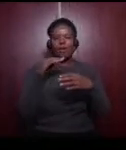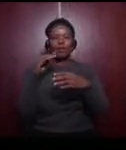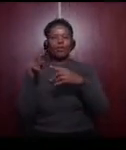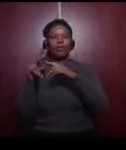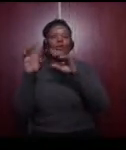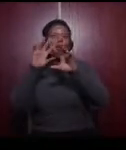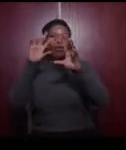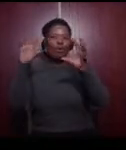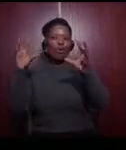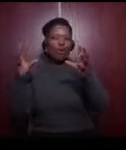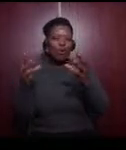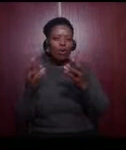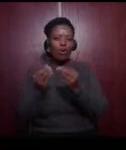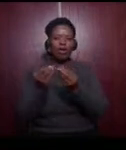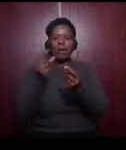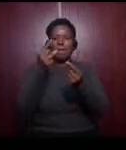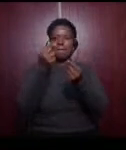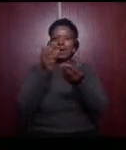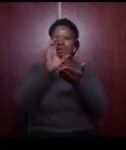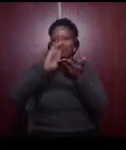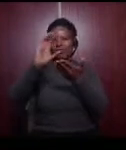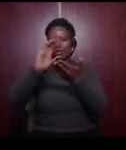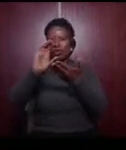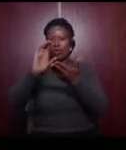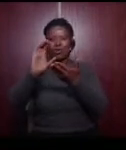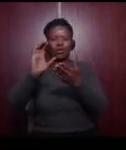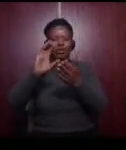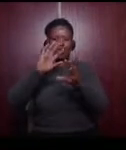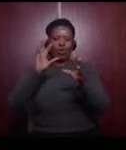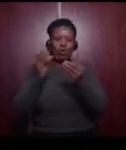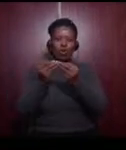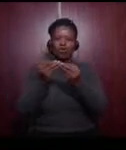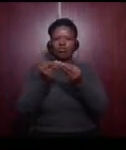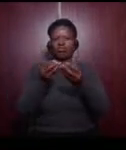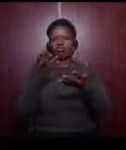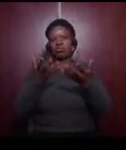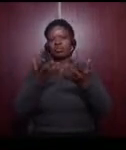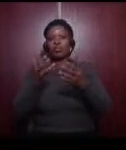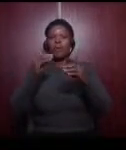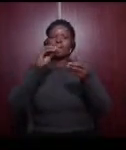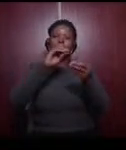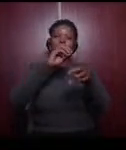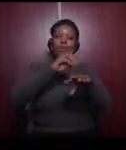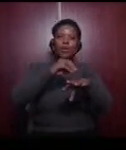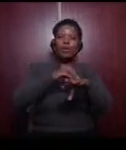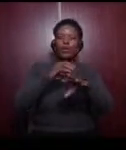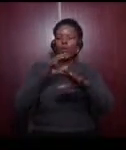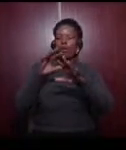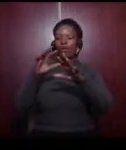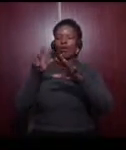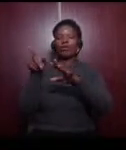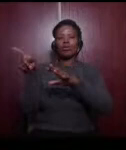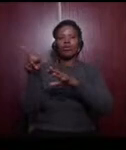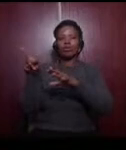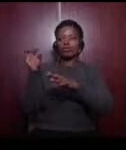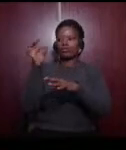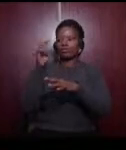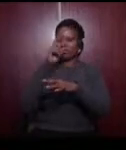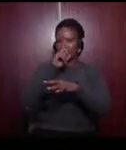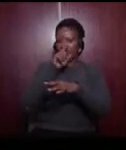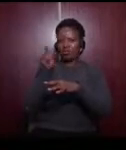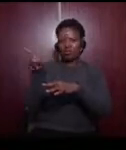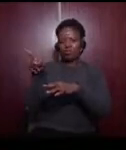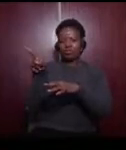going to publish objectives why? So almost similar to what Osisiqeda ishuti. If fund